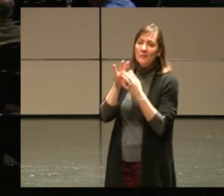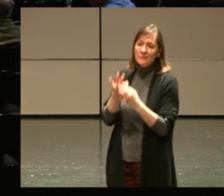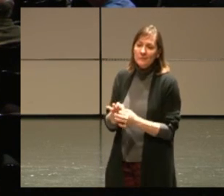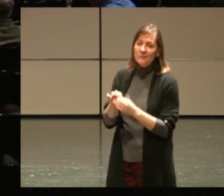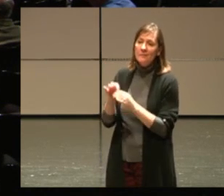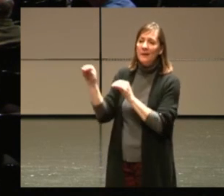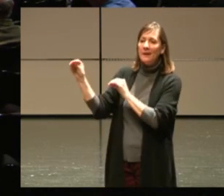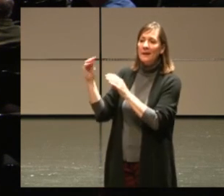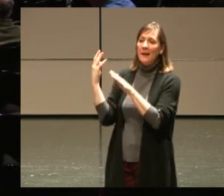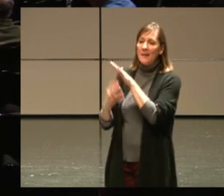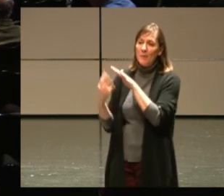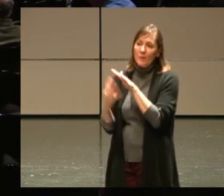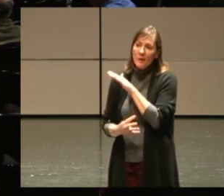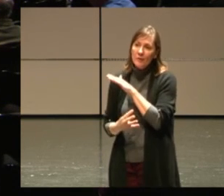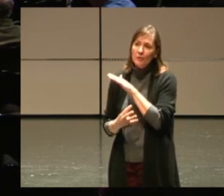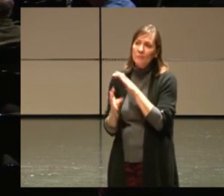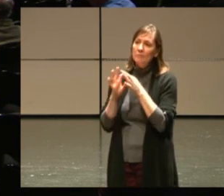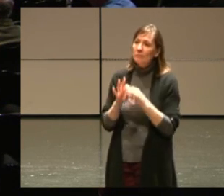international